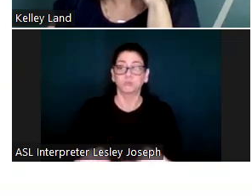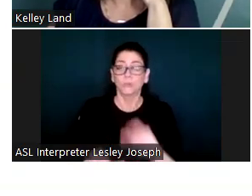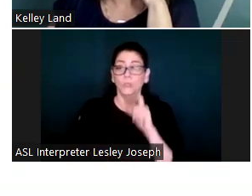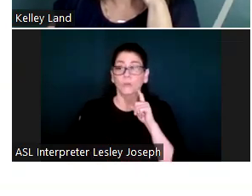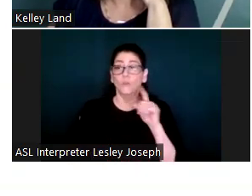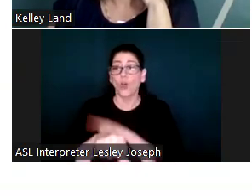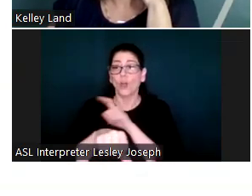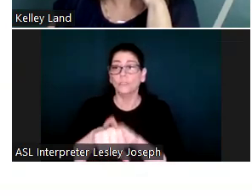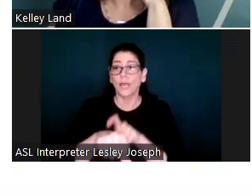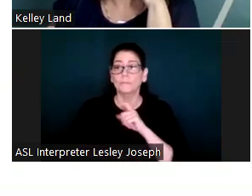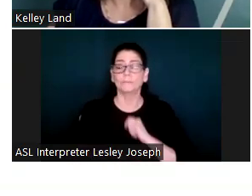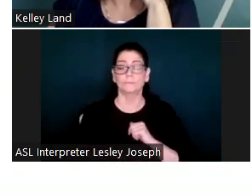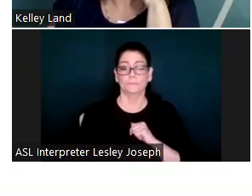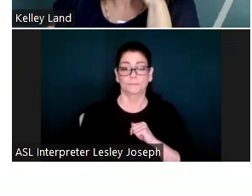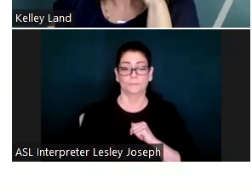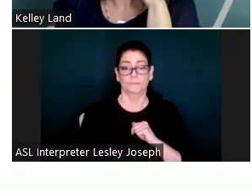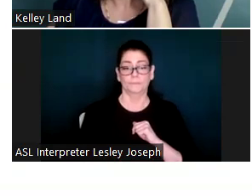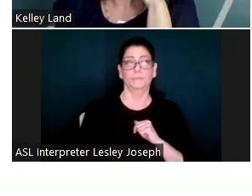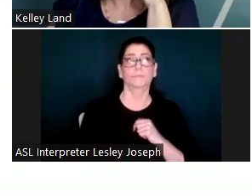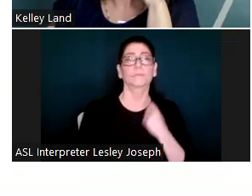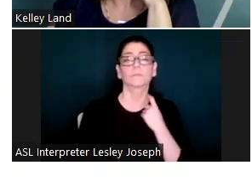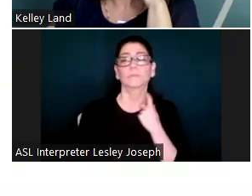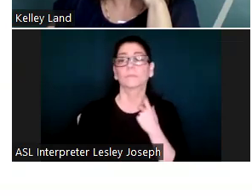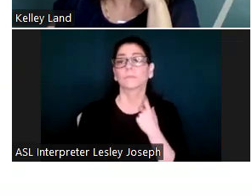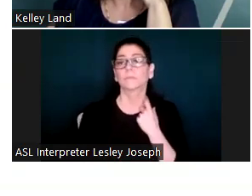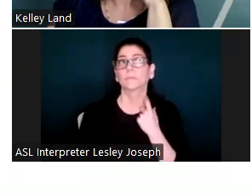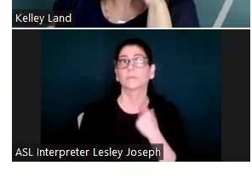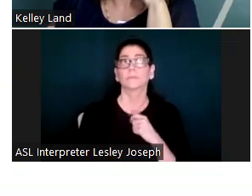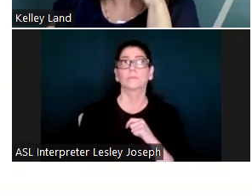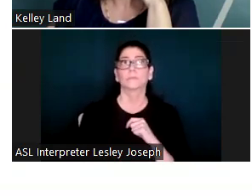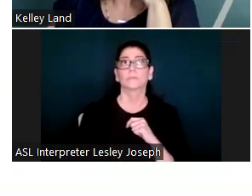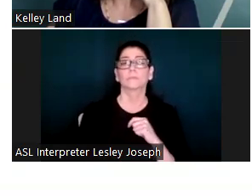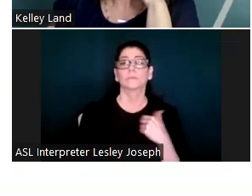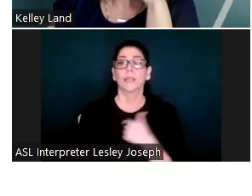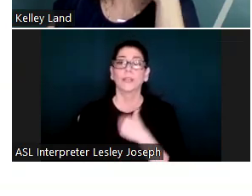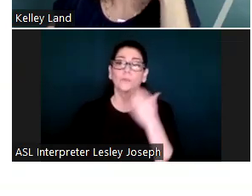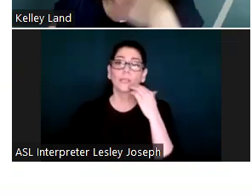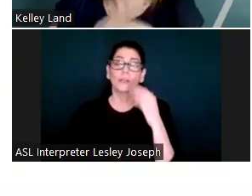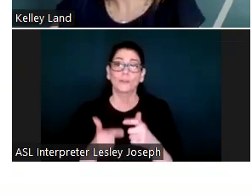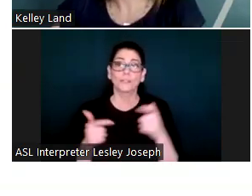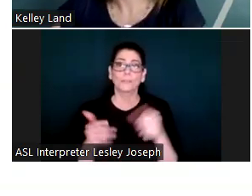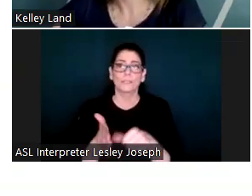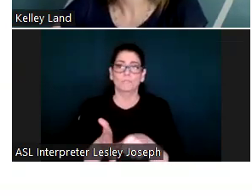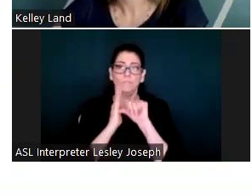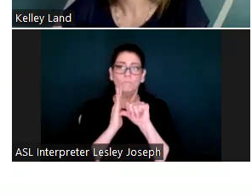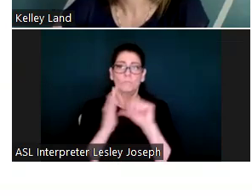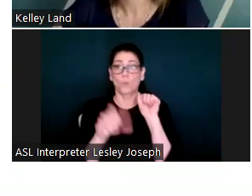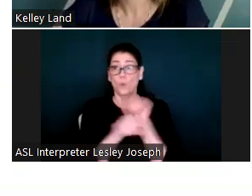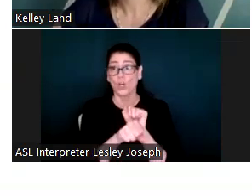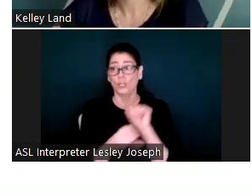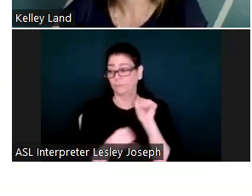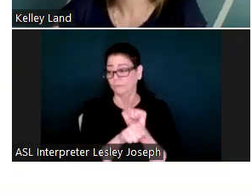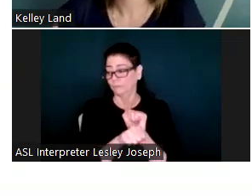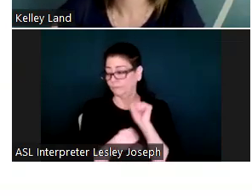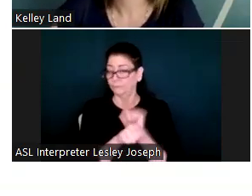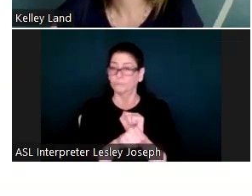kind of traded another message that we all know there's a tremendous emphasis on work right now. And so being able to package